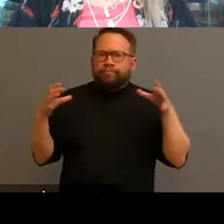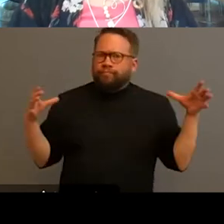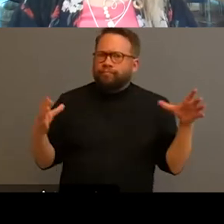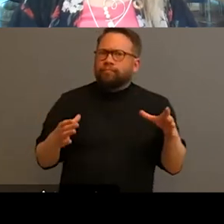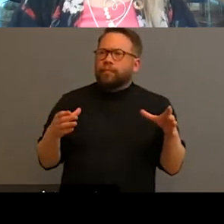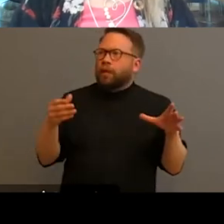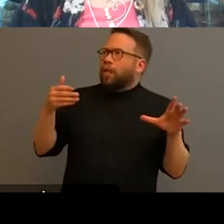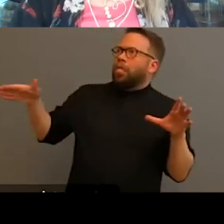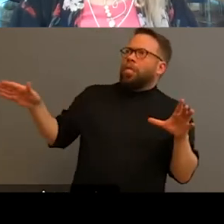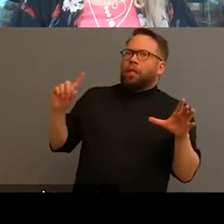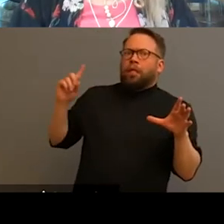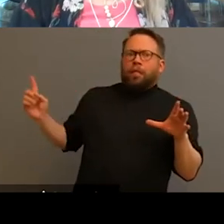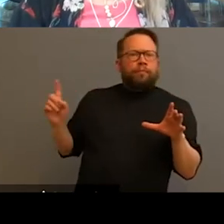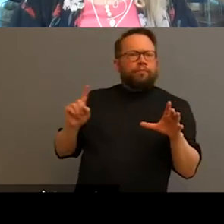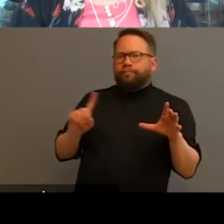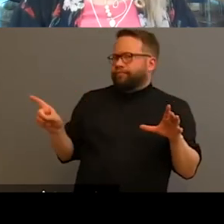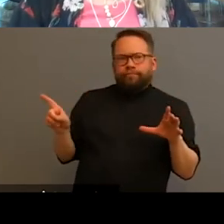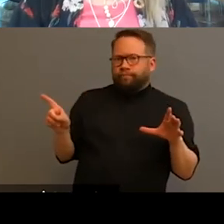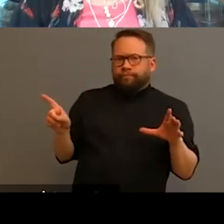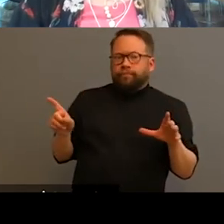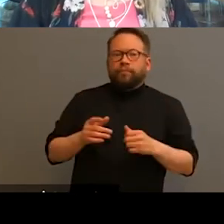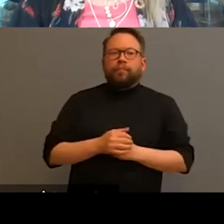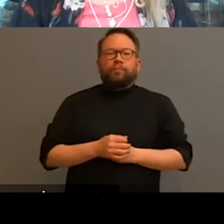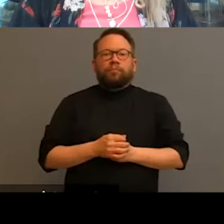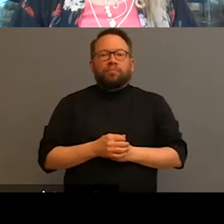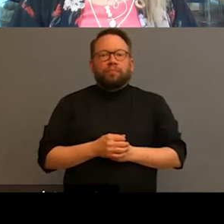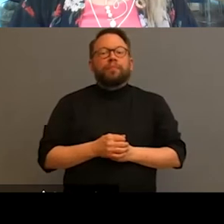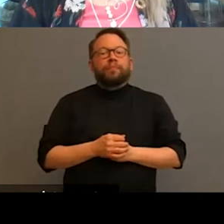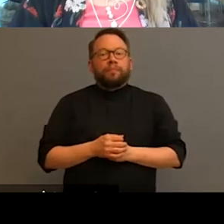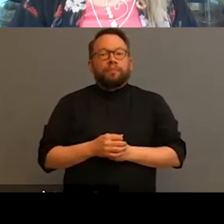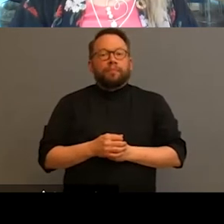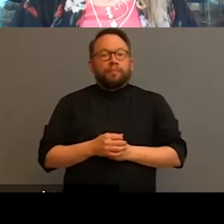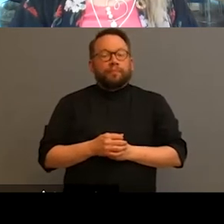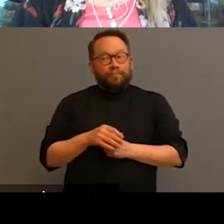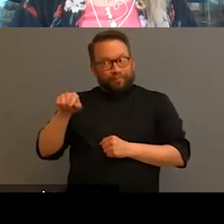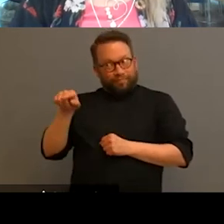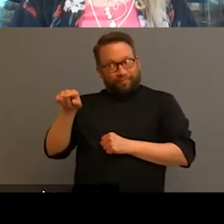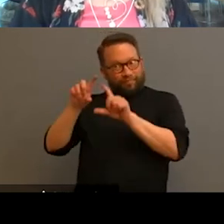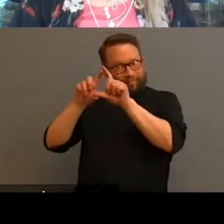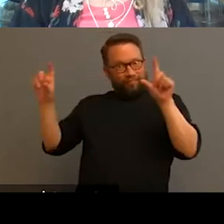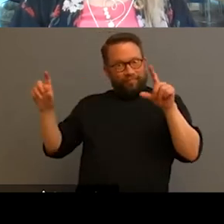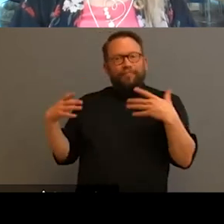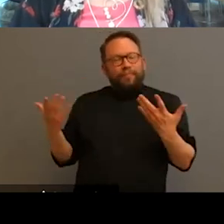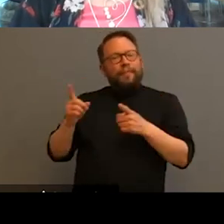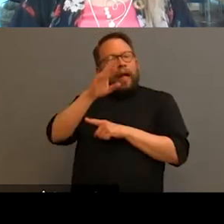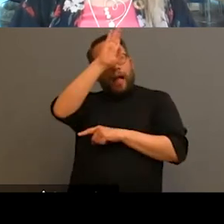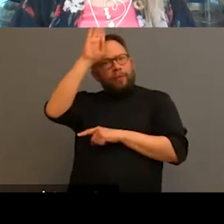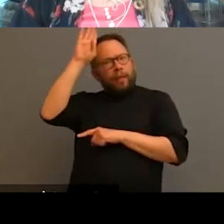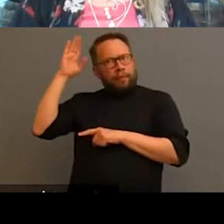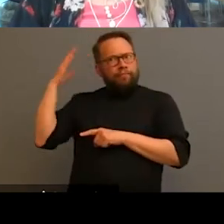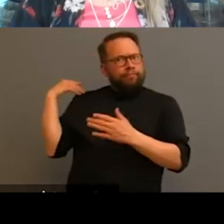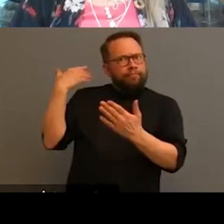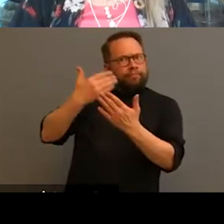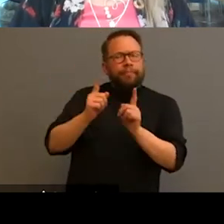Coming to the next picture, Equally Unique Academy is a 3-year project run by the